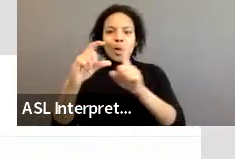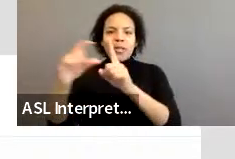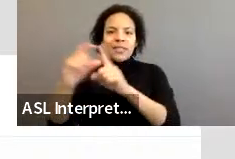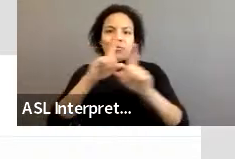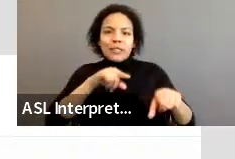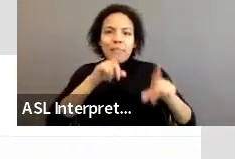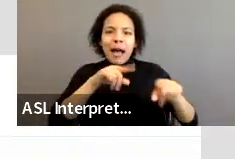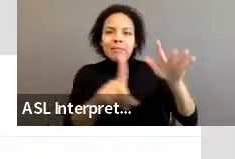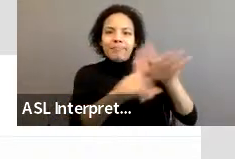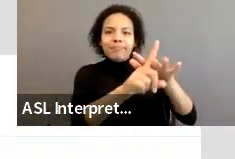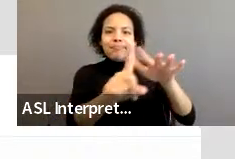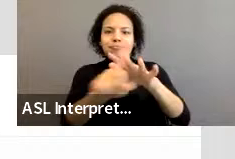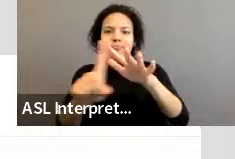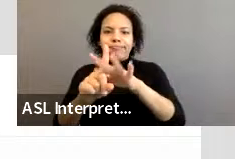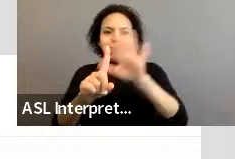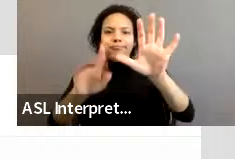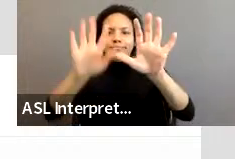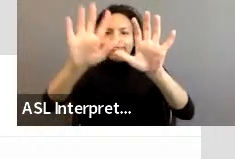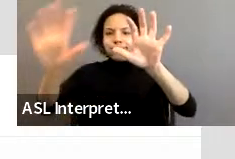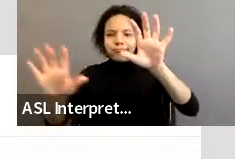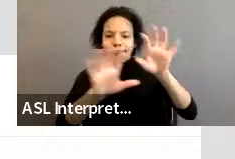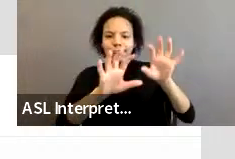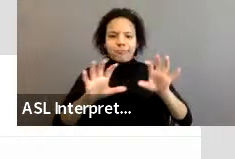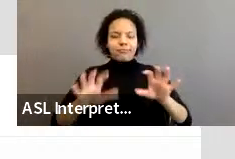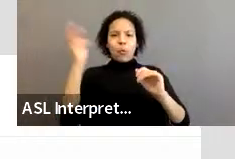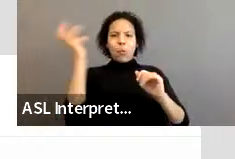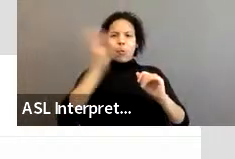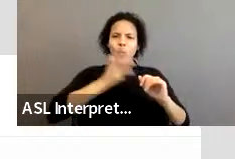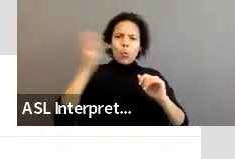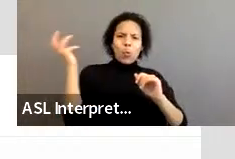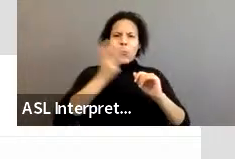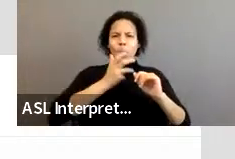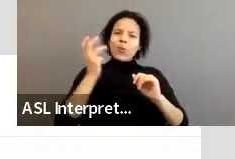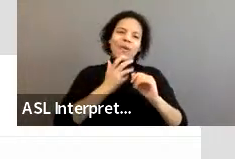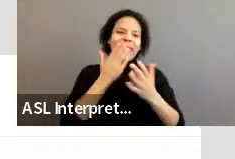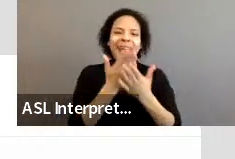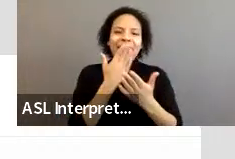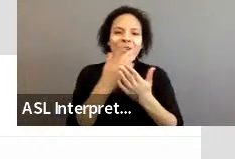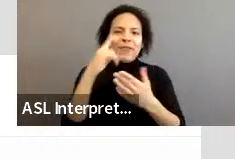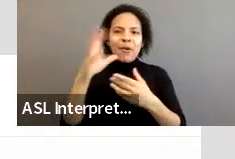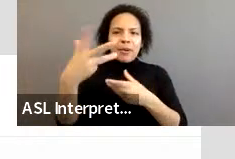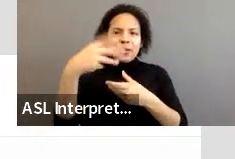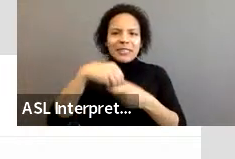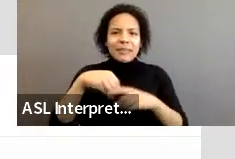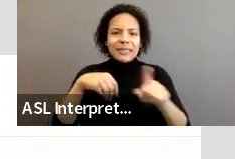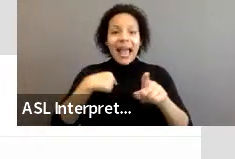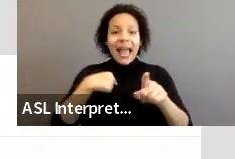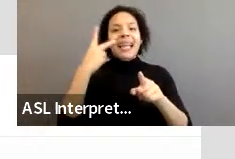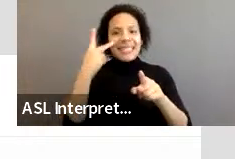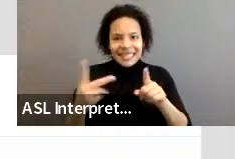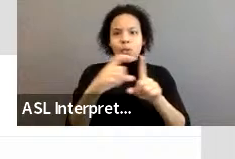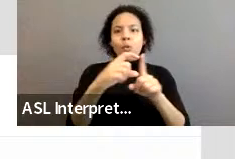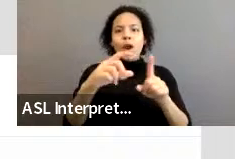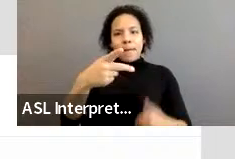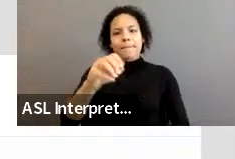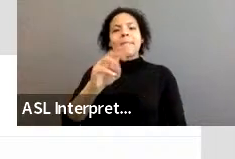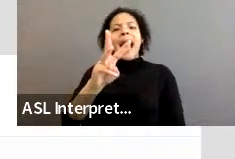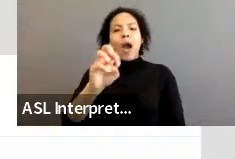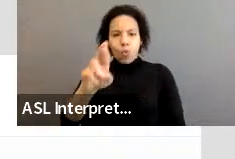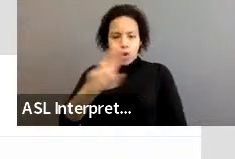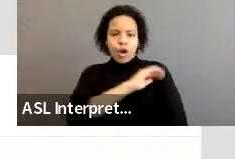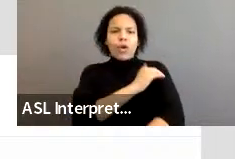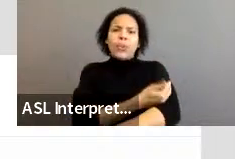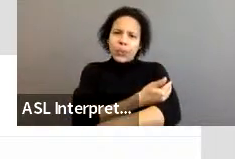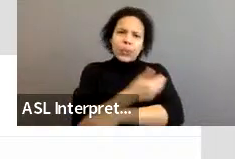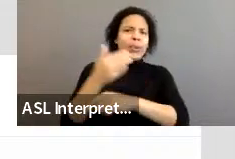I'm seeing really power seems to be coming up as one really strong perspective. Community